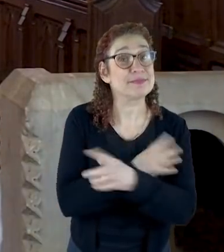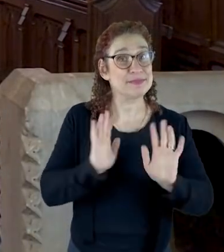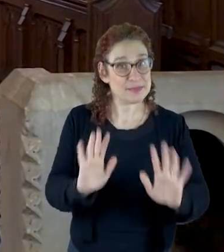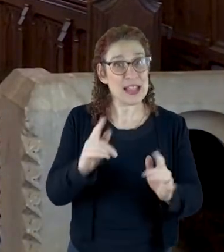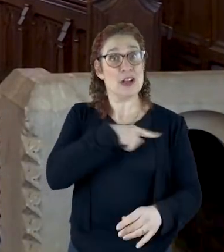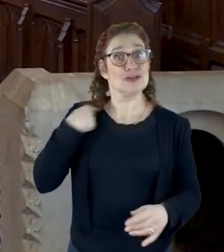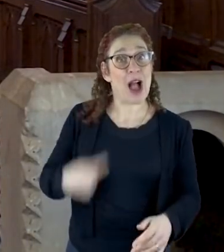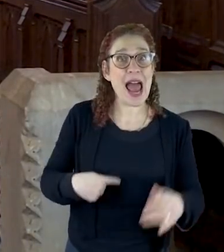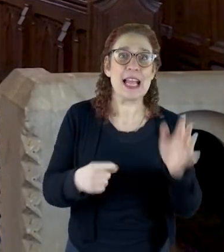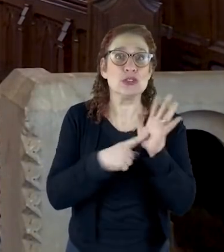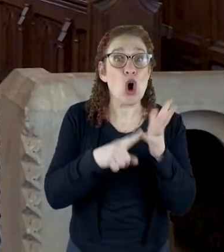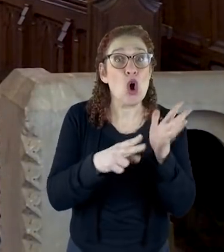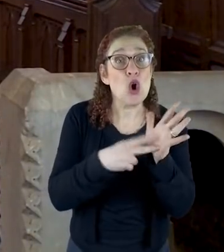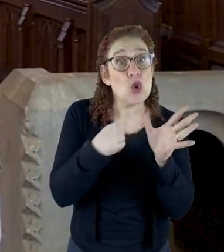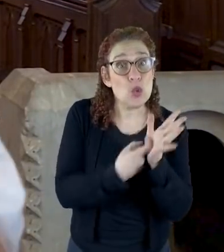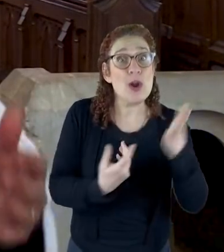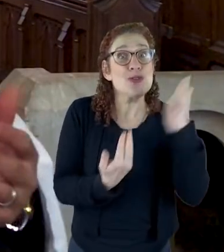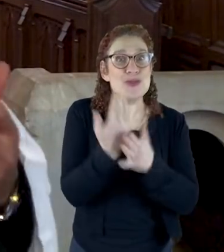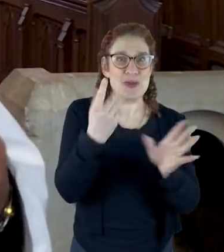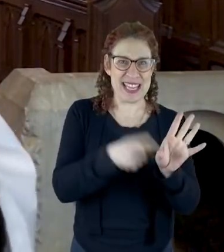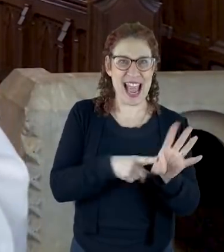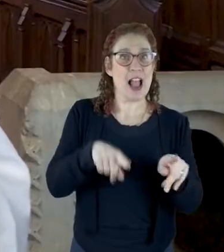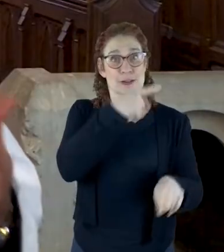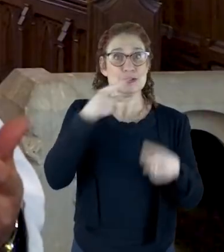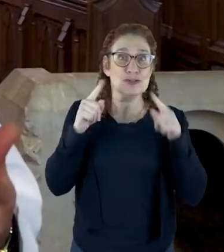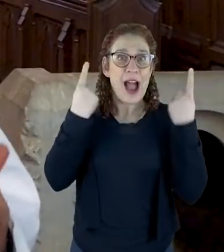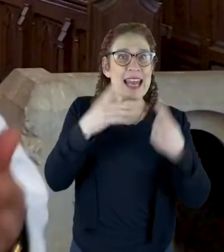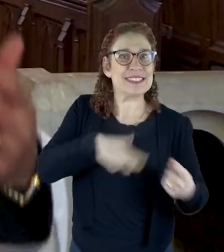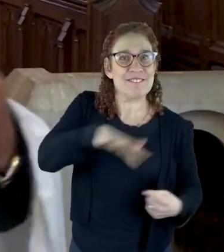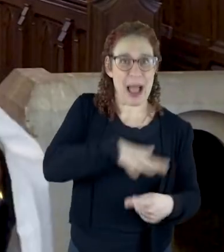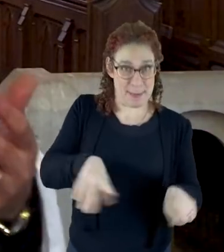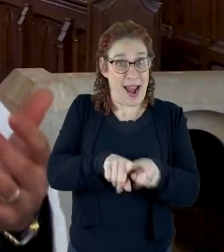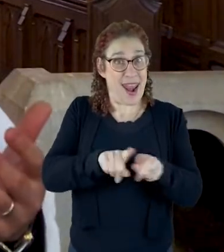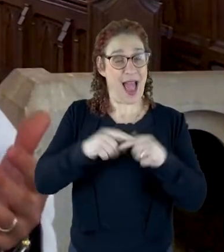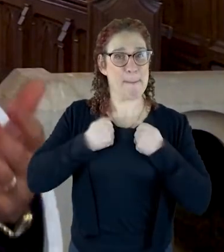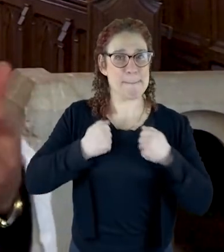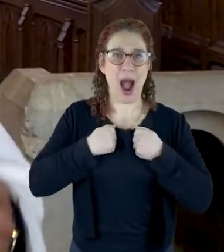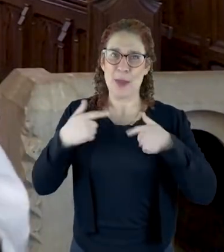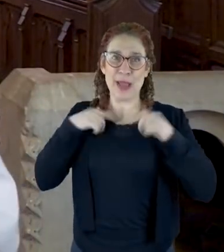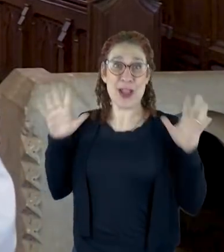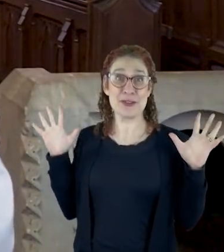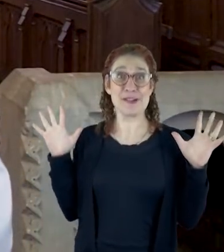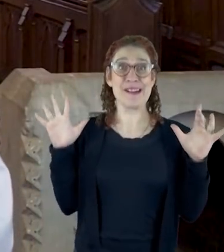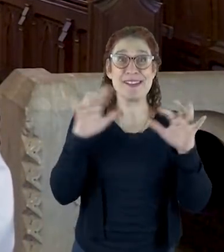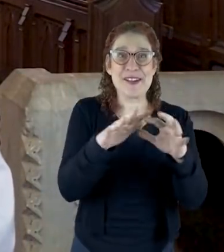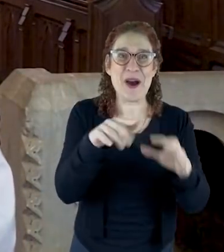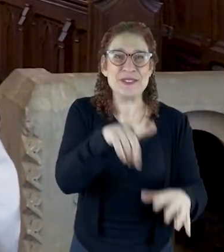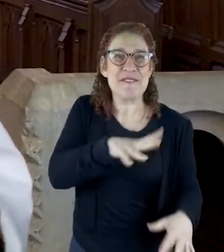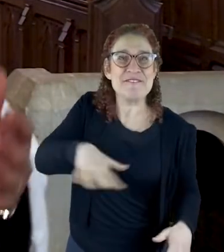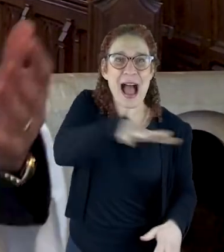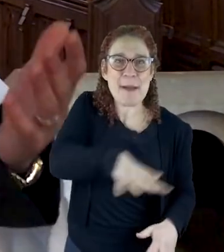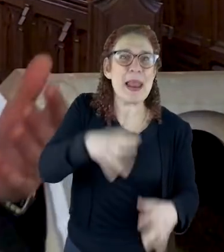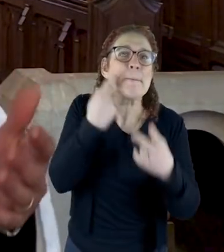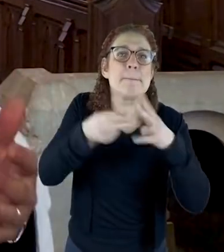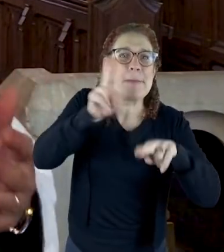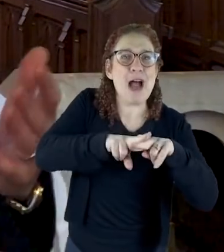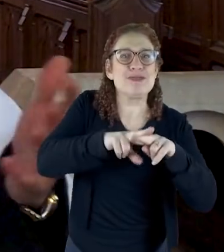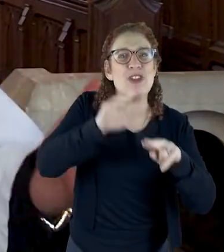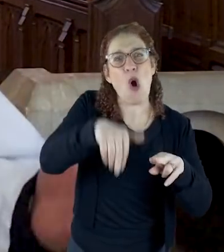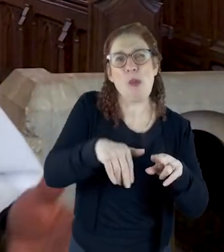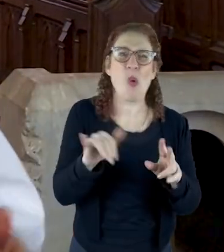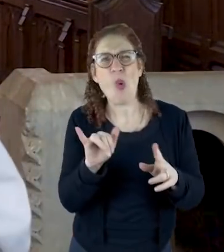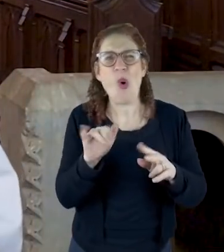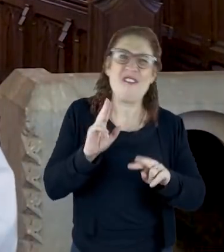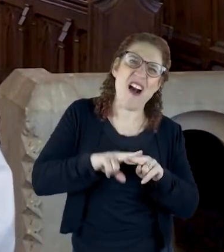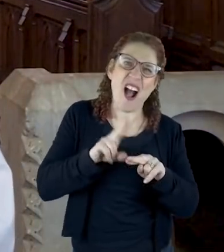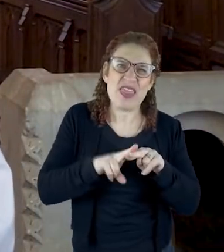Lunar New Year is traditionally a time when Chinese families like mine gather together at our parents' home, what could be described as our